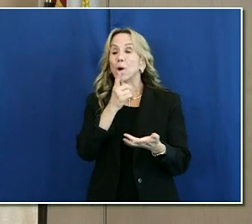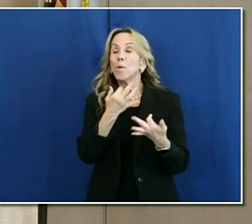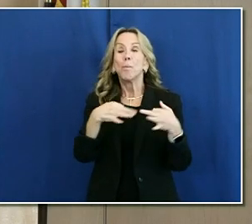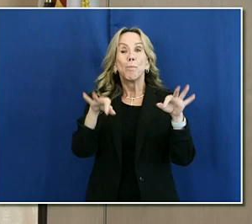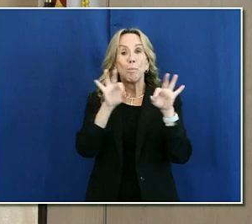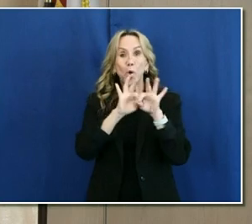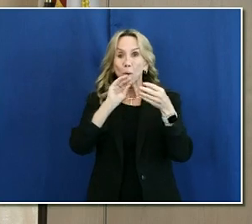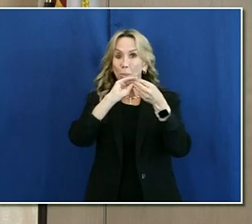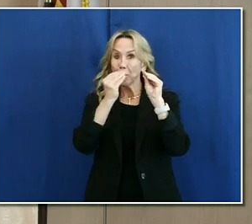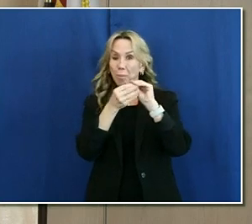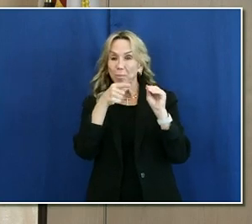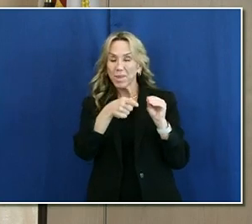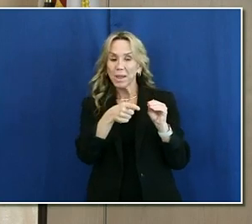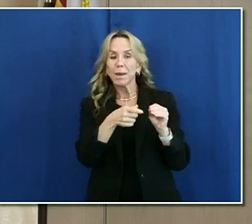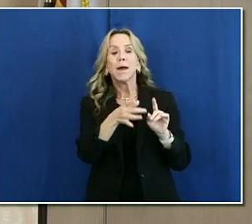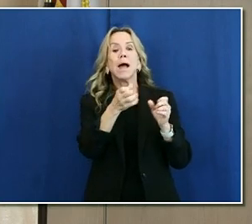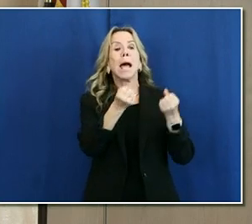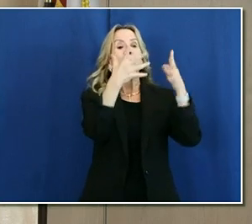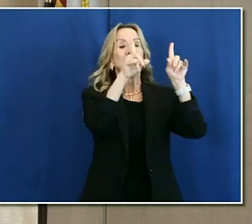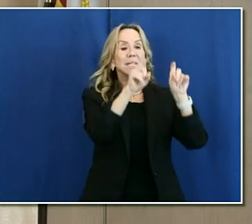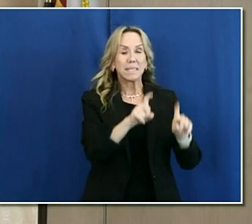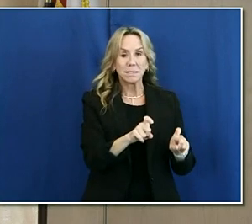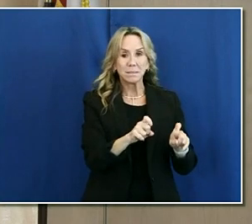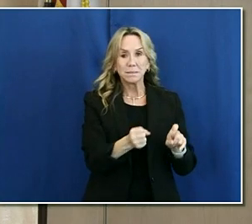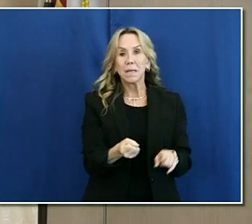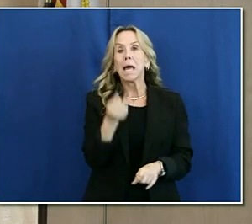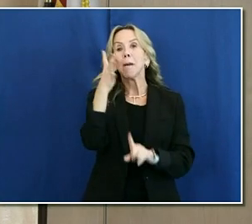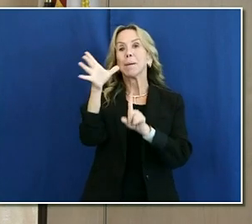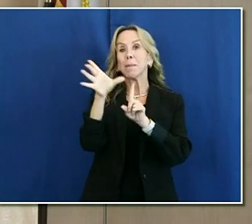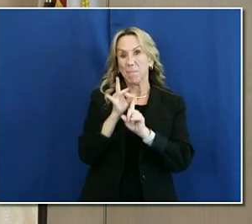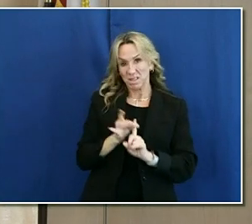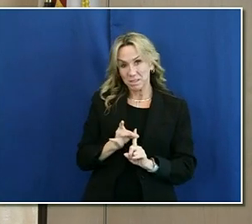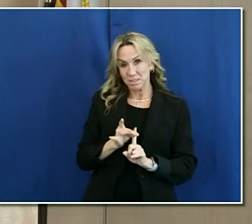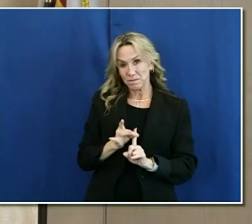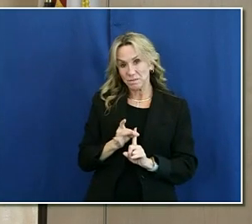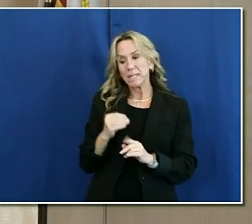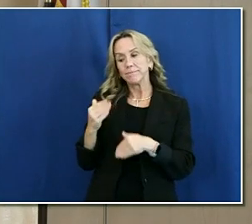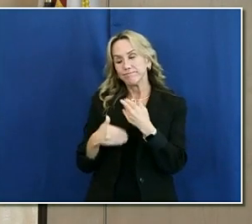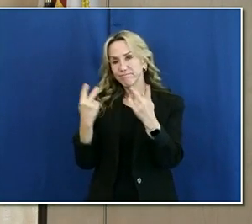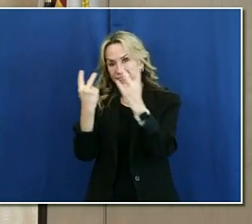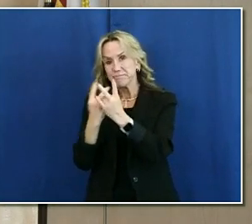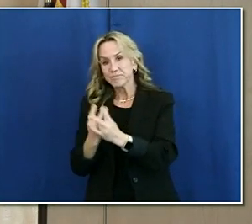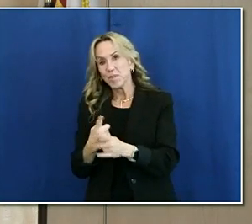will be the testing, the positivity rate, and going from there. Thank you.